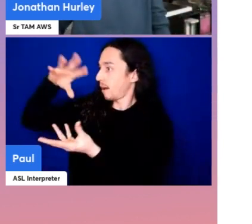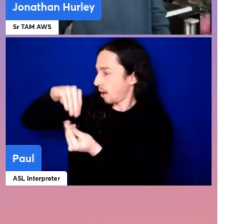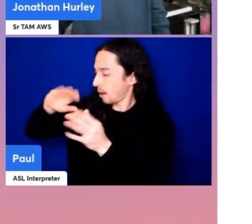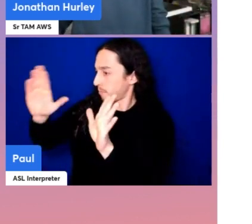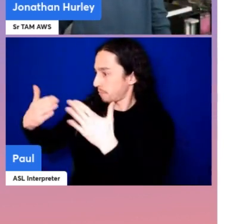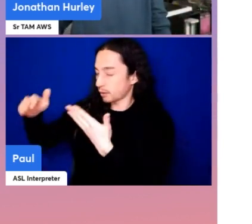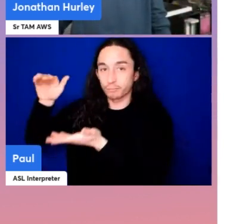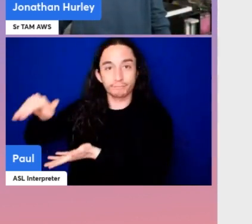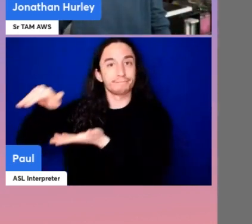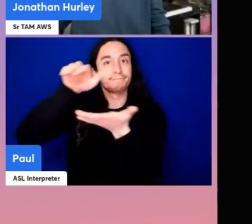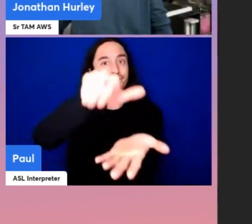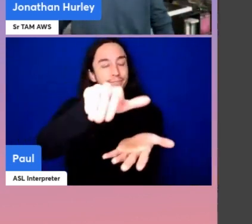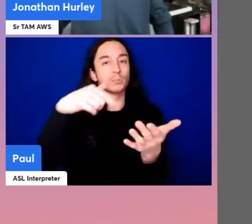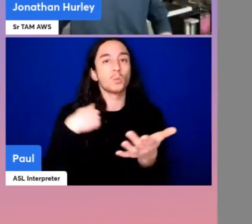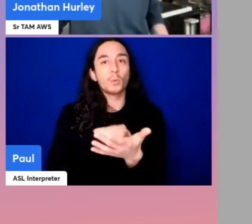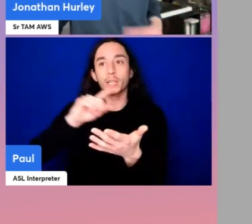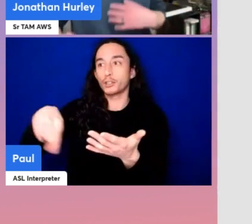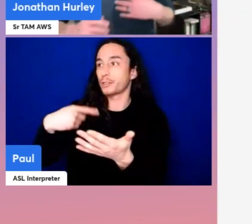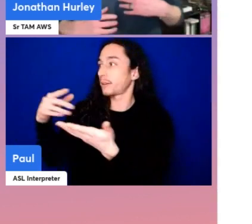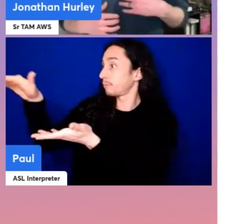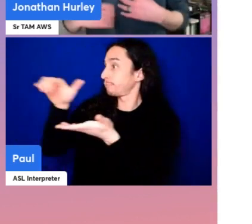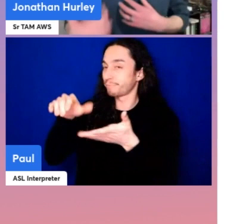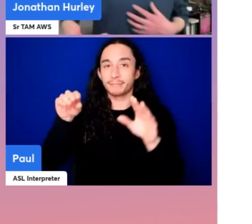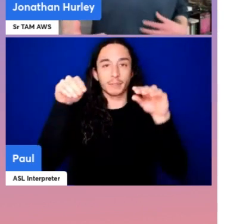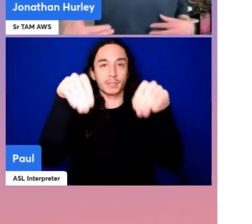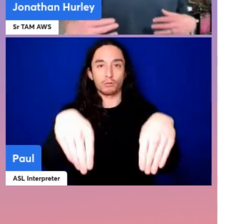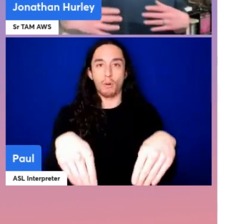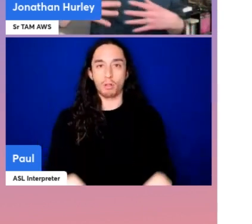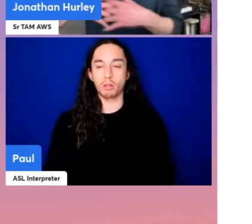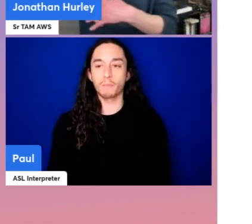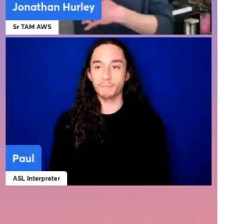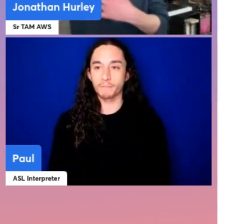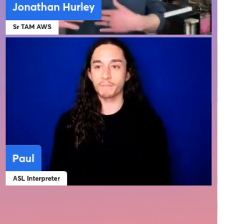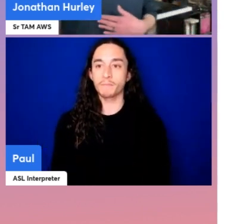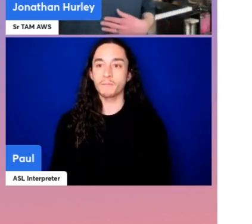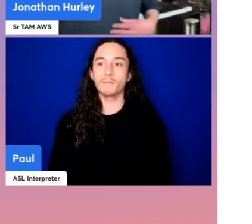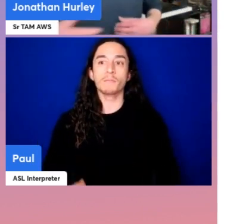just going to install it. The next thing that we're going to